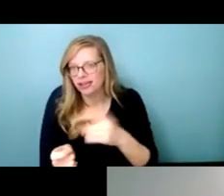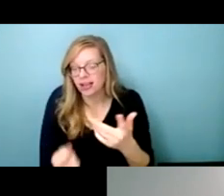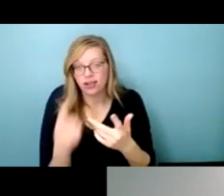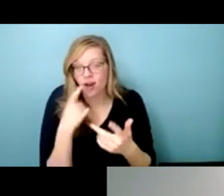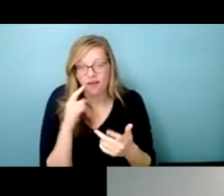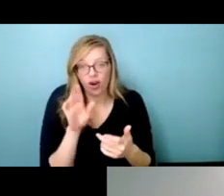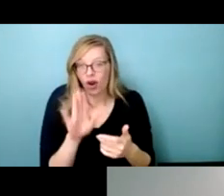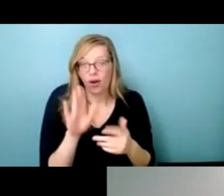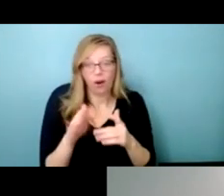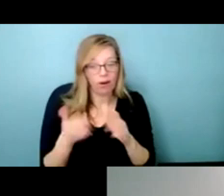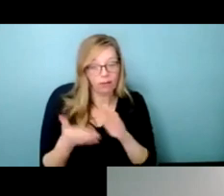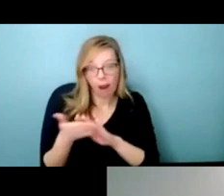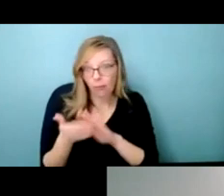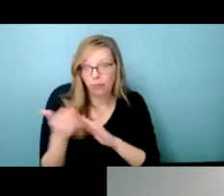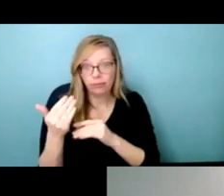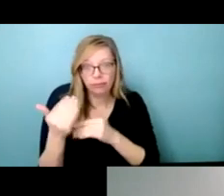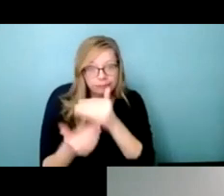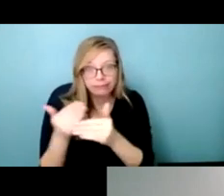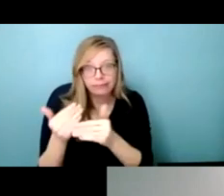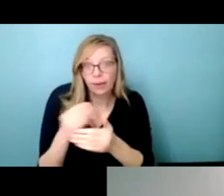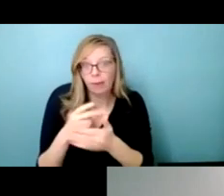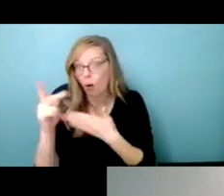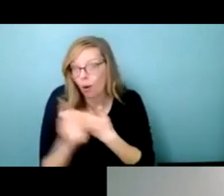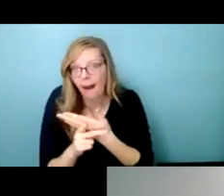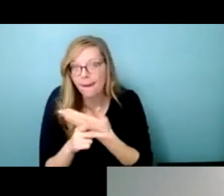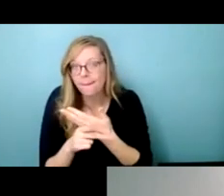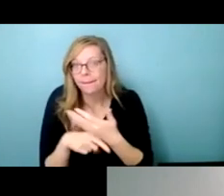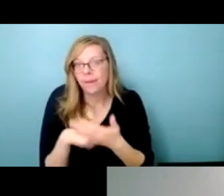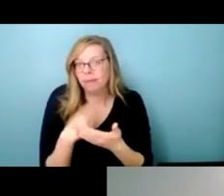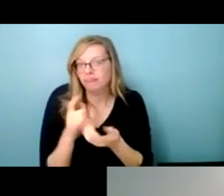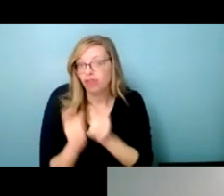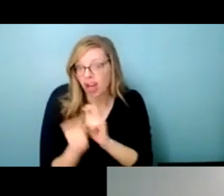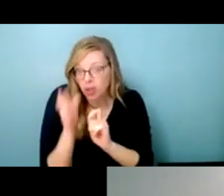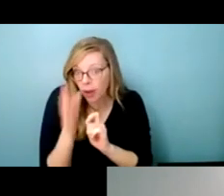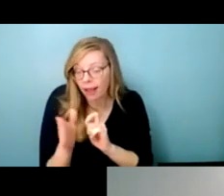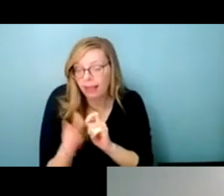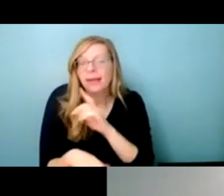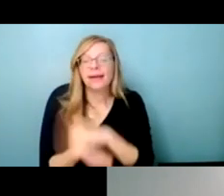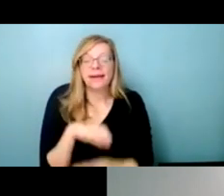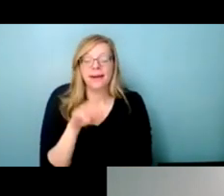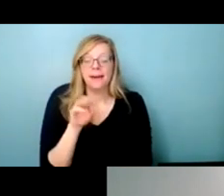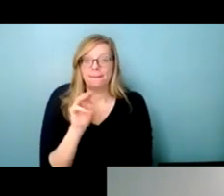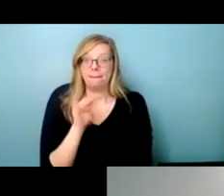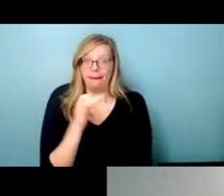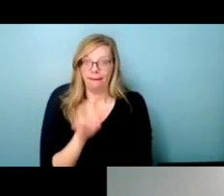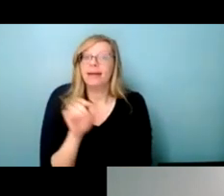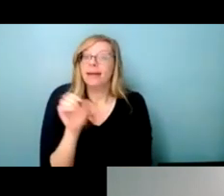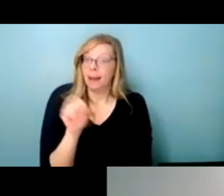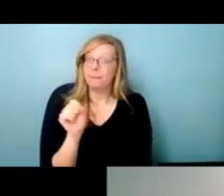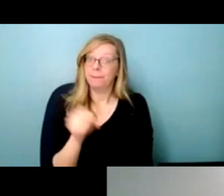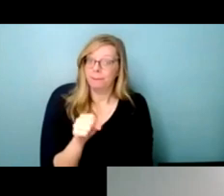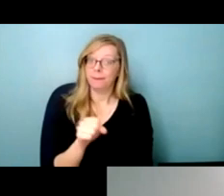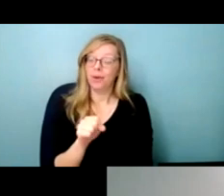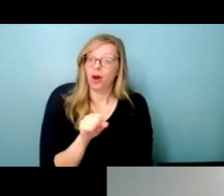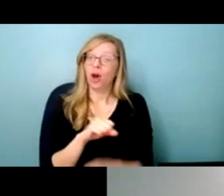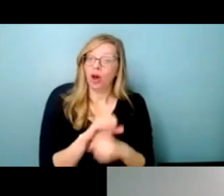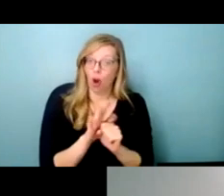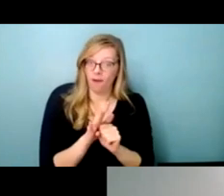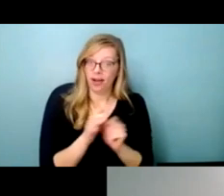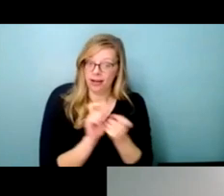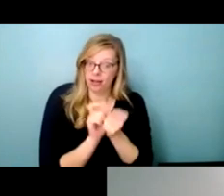terms of how you're going to offer programming afterwards? Yep. COVID has changed the way that we deliver our services in two